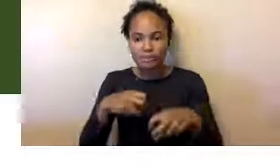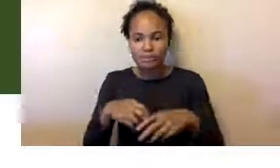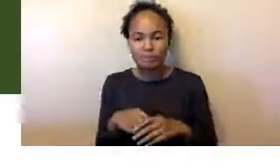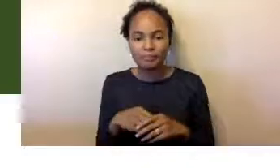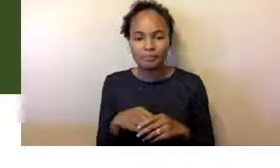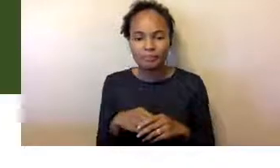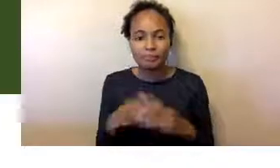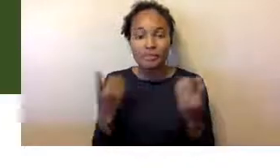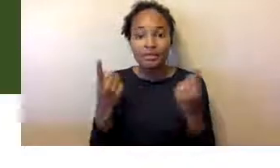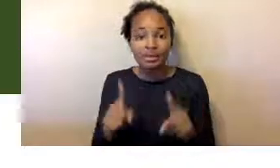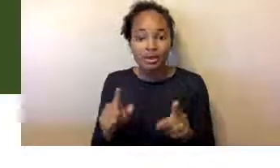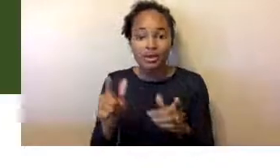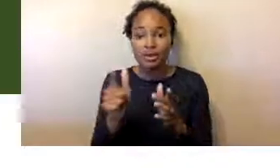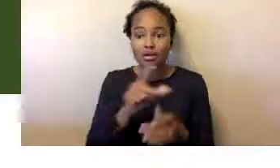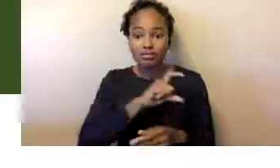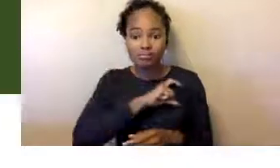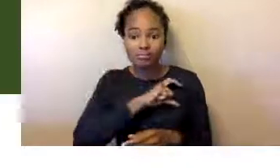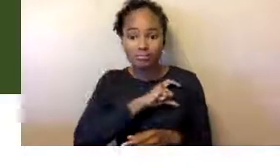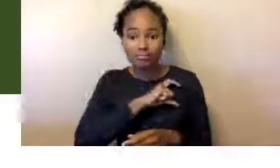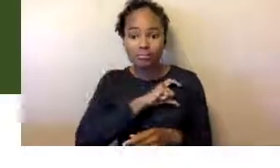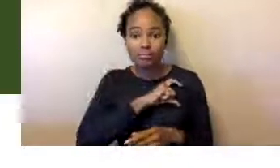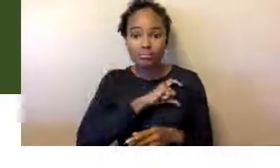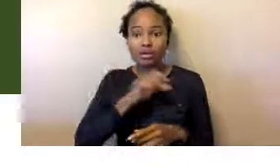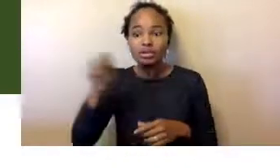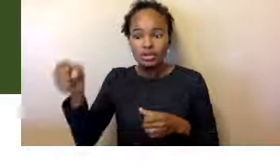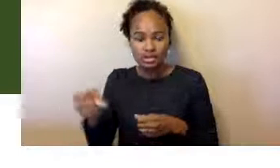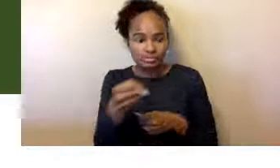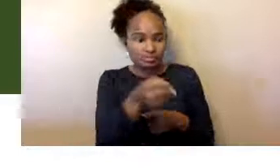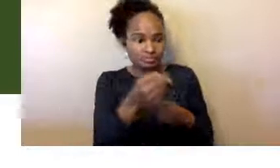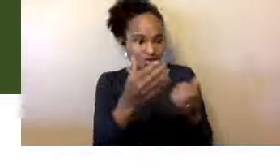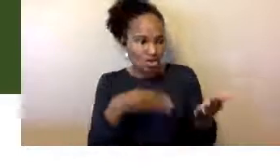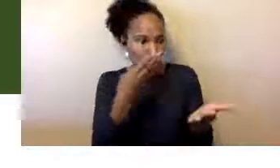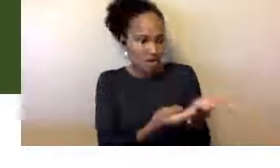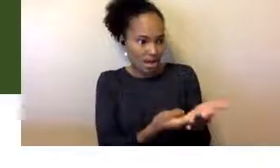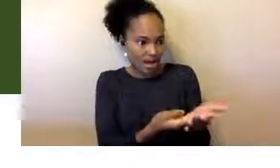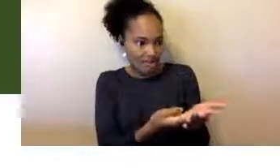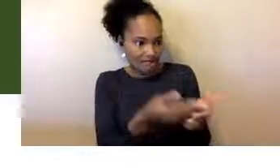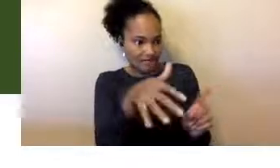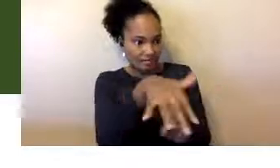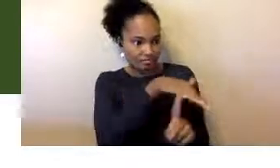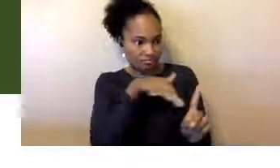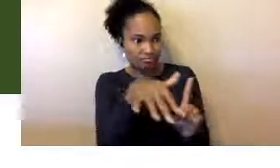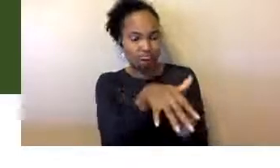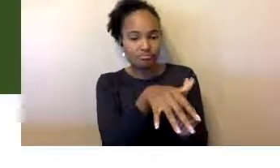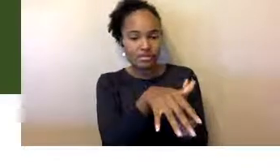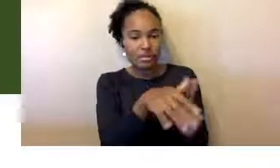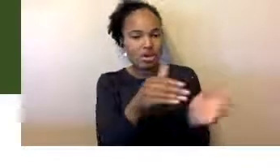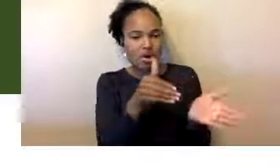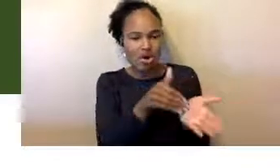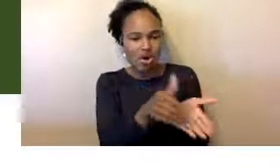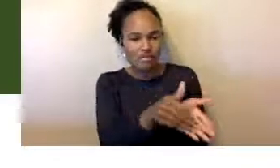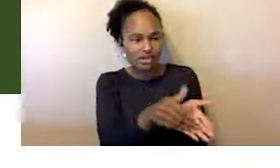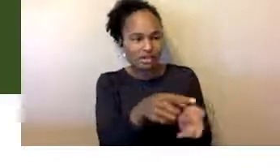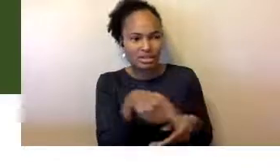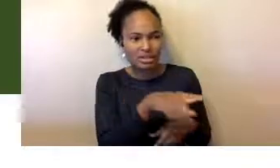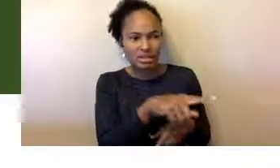law enforcement is dispatched to a scene, often they're not arriving at